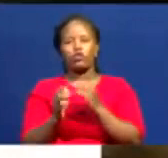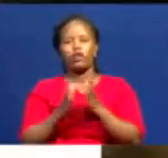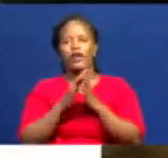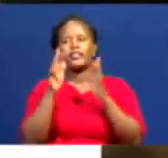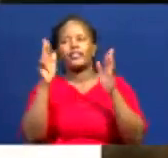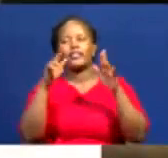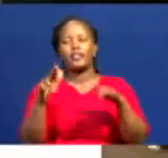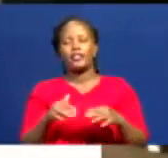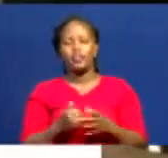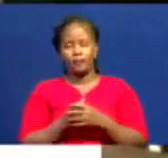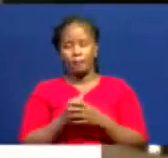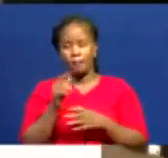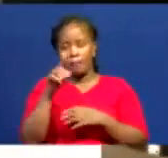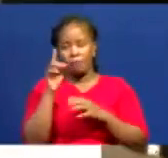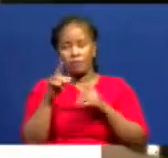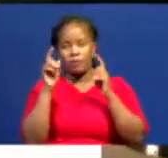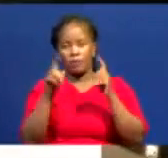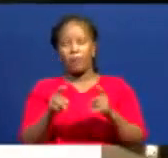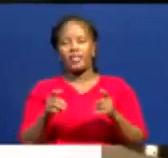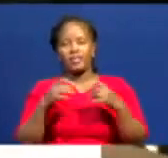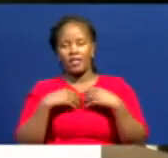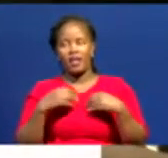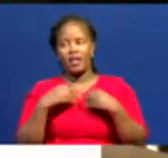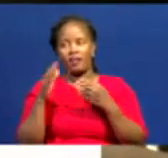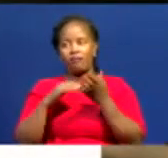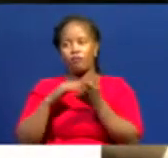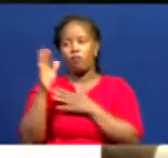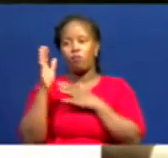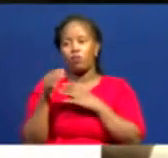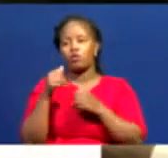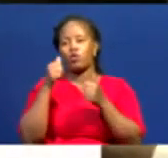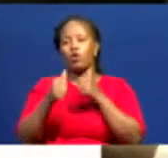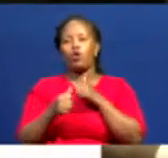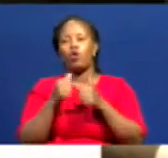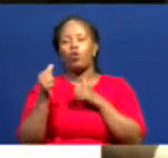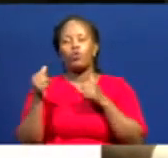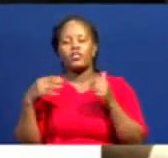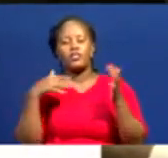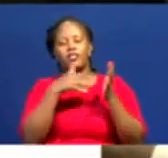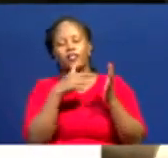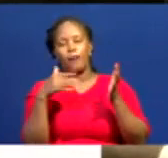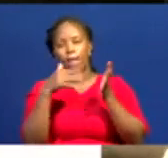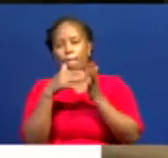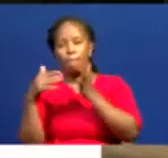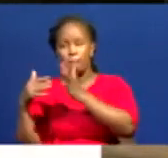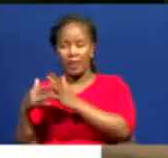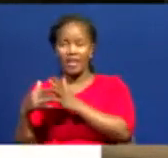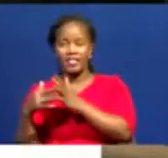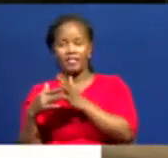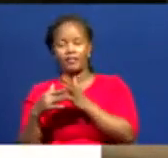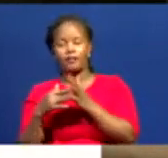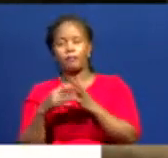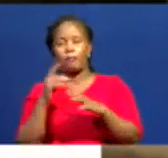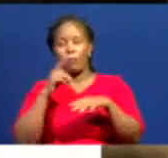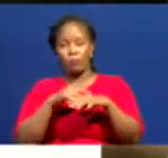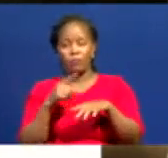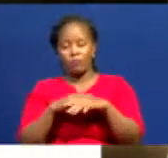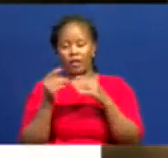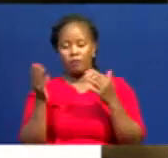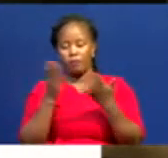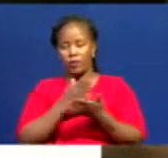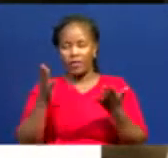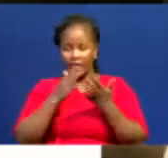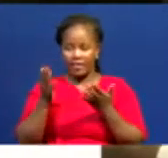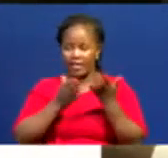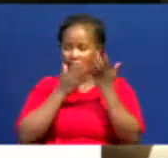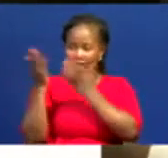reliance, especially by regulators, on accredited bodies. That's what is the biggest barrier, that you'd find that when a product arrives in another country